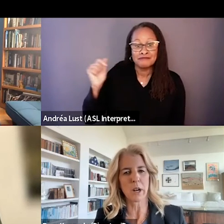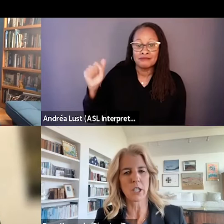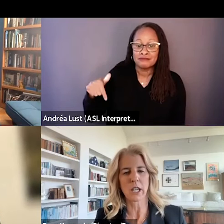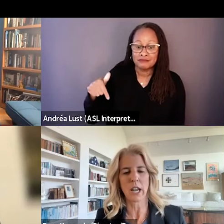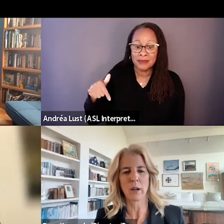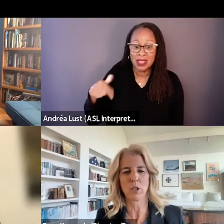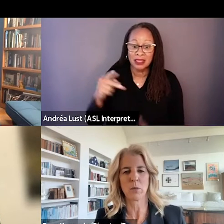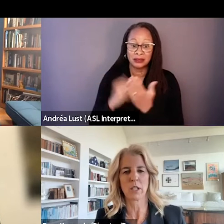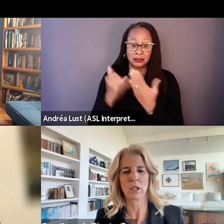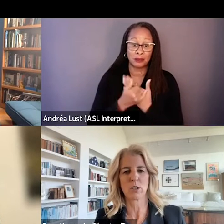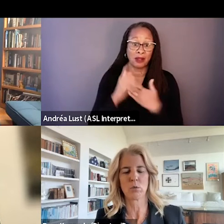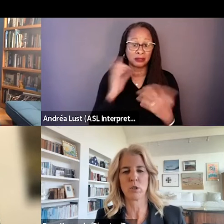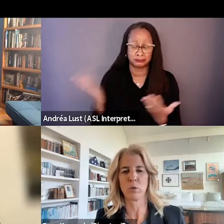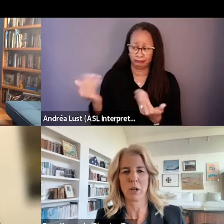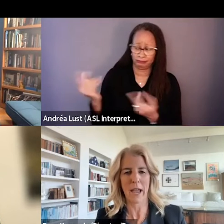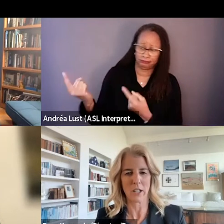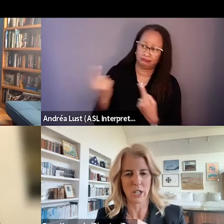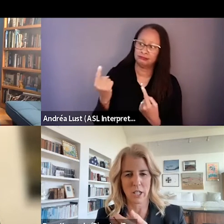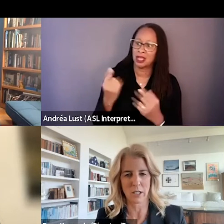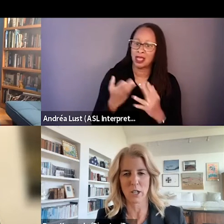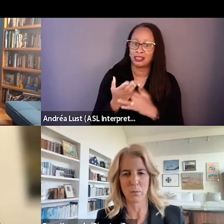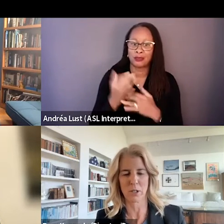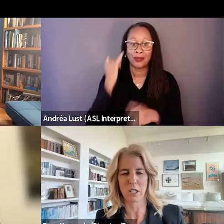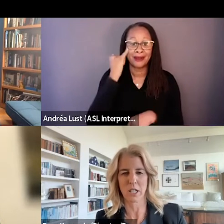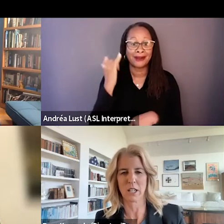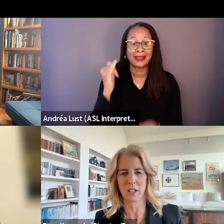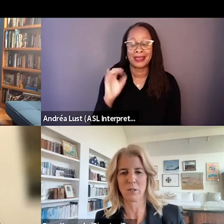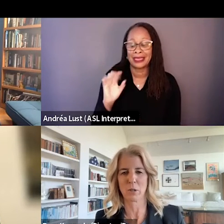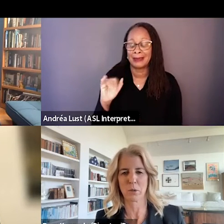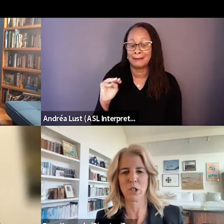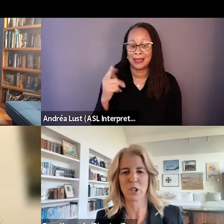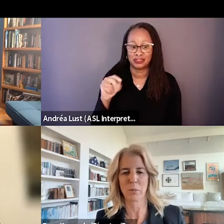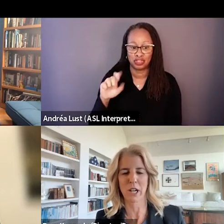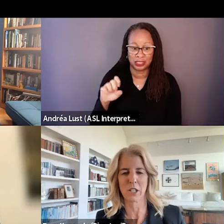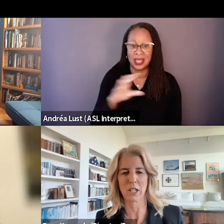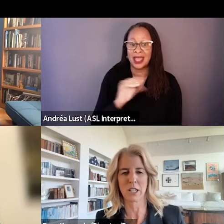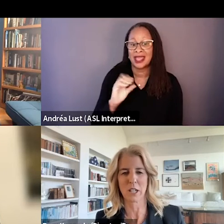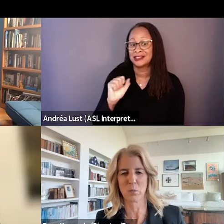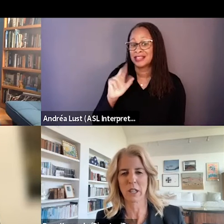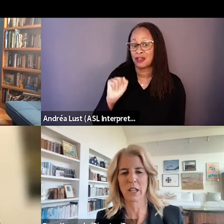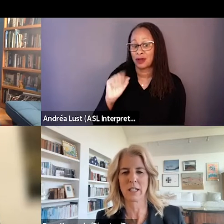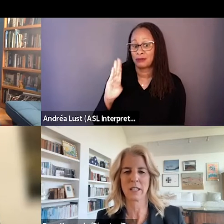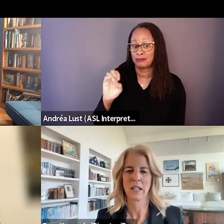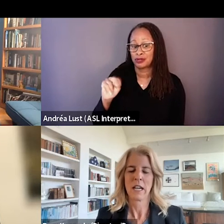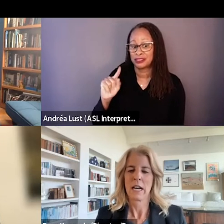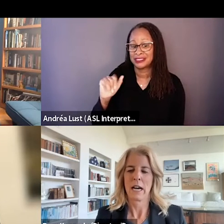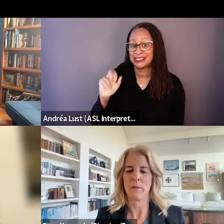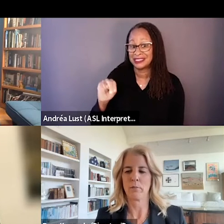So this project came to us through Imagine, and Sara Bernstein, who is the producer on the project, is here with